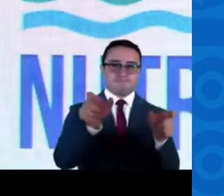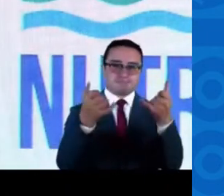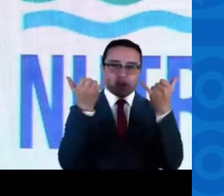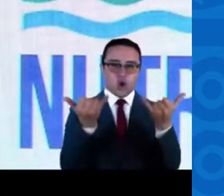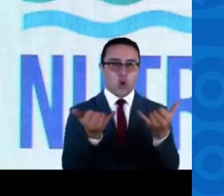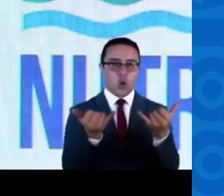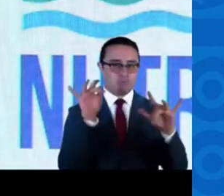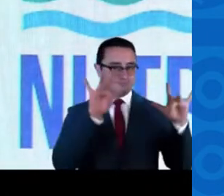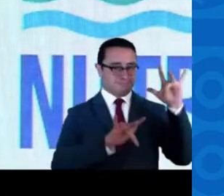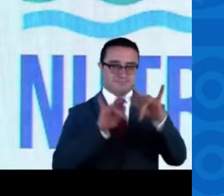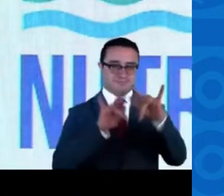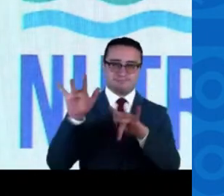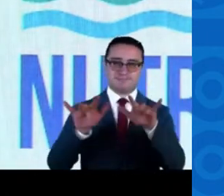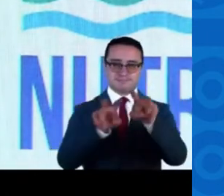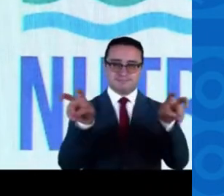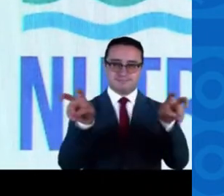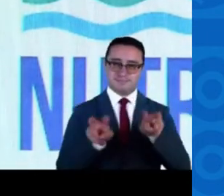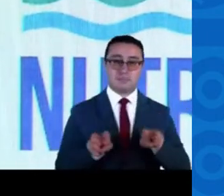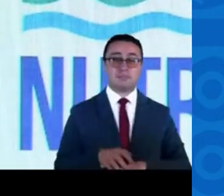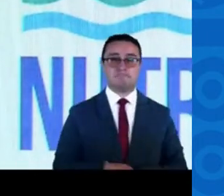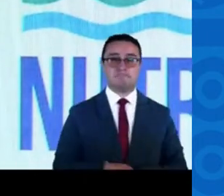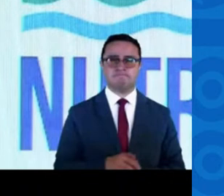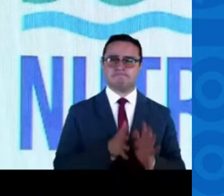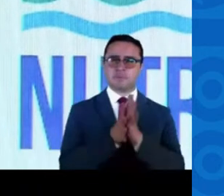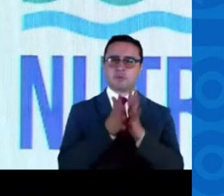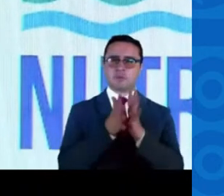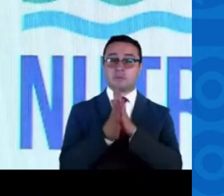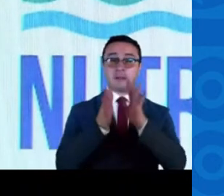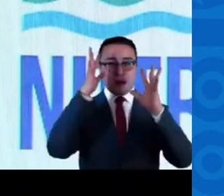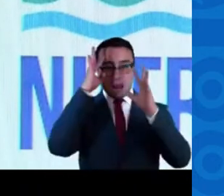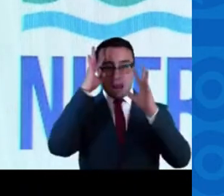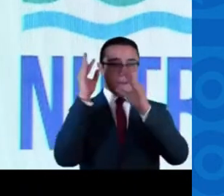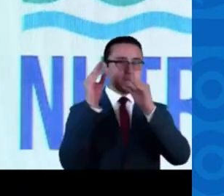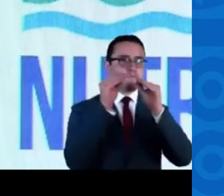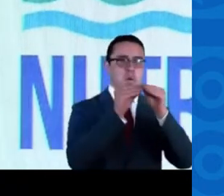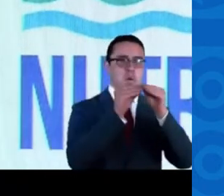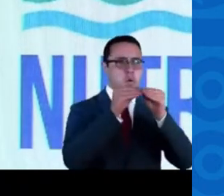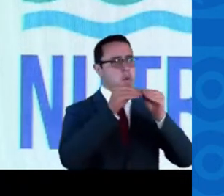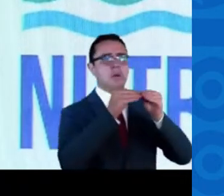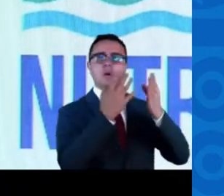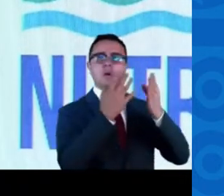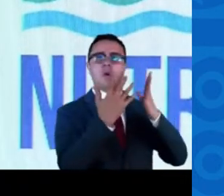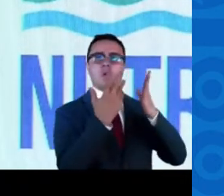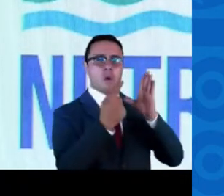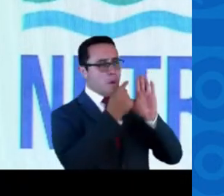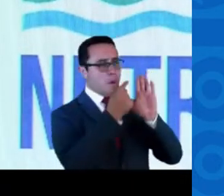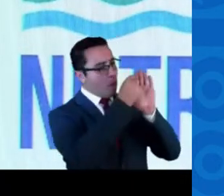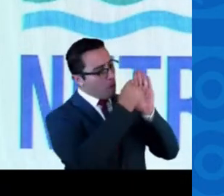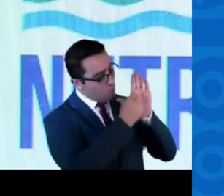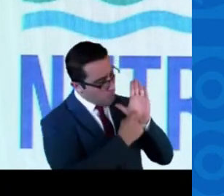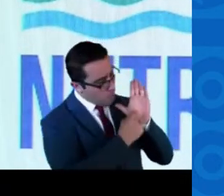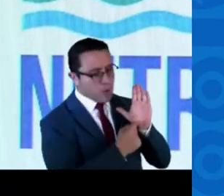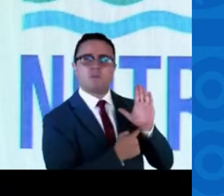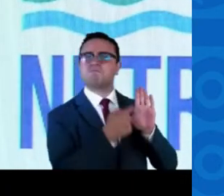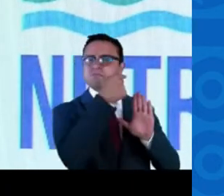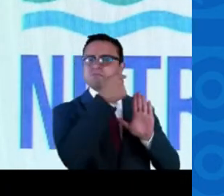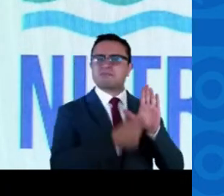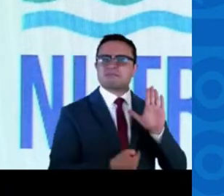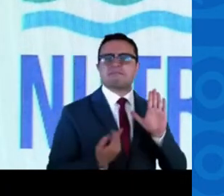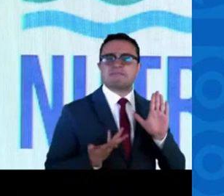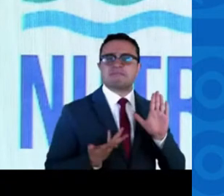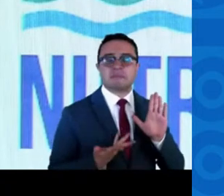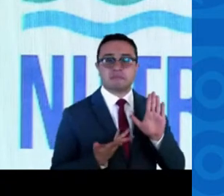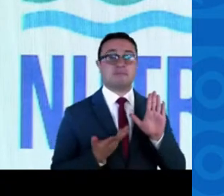all those who are with us today to highlight the first points of the pact that will be subscribed today,